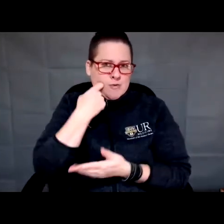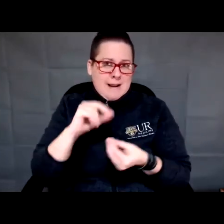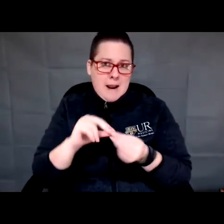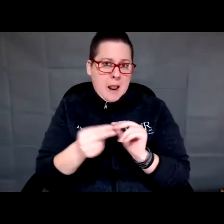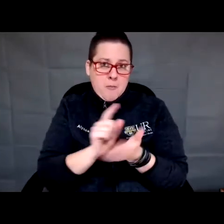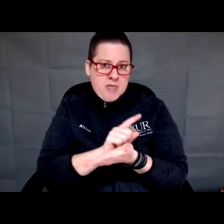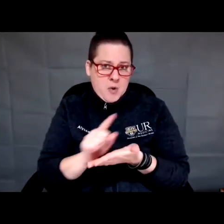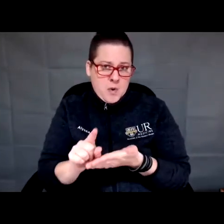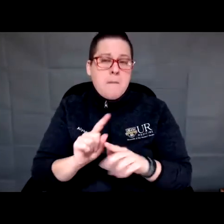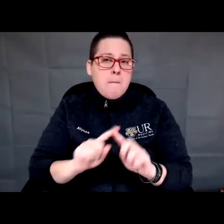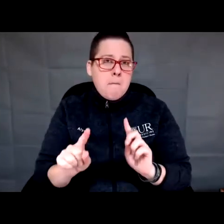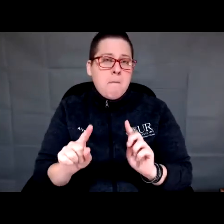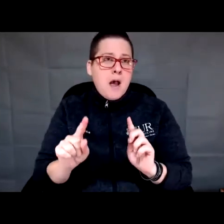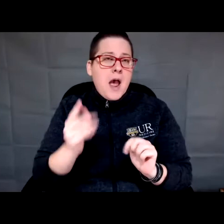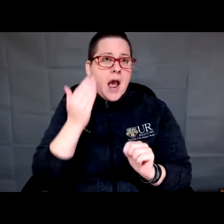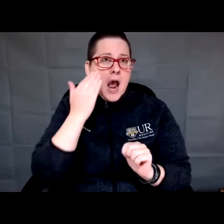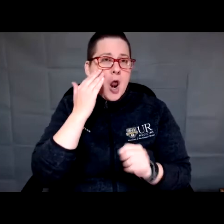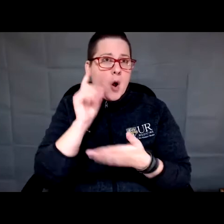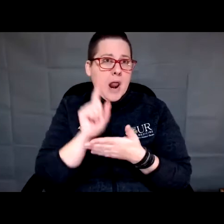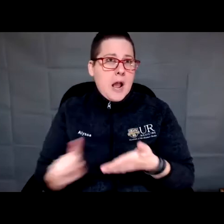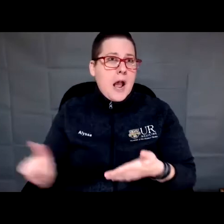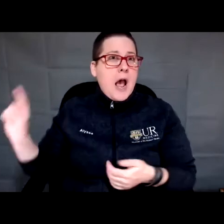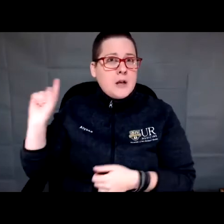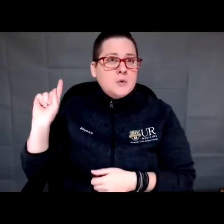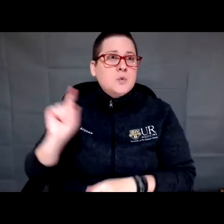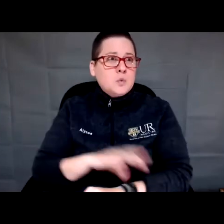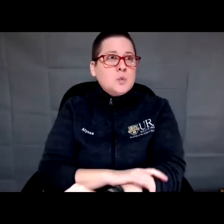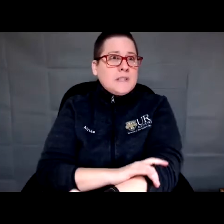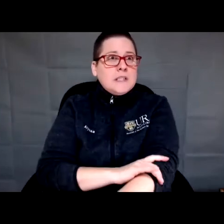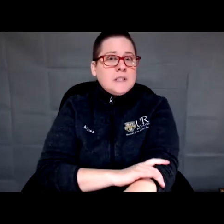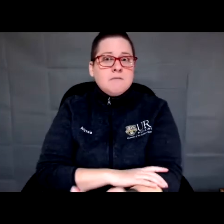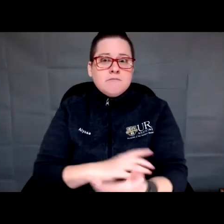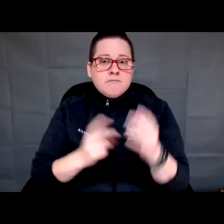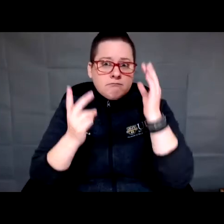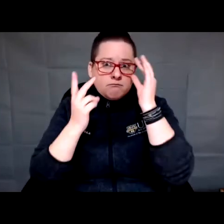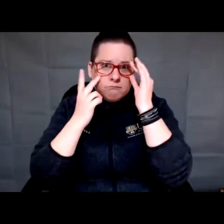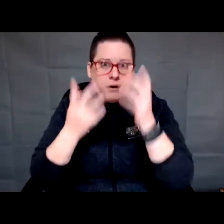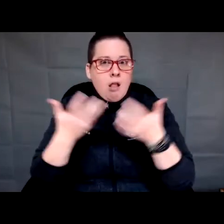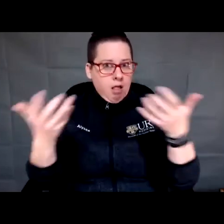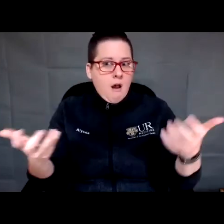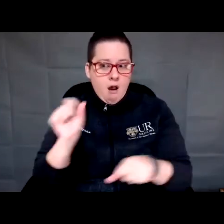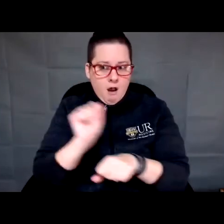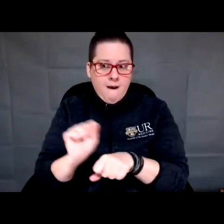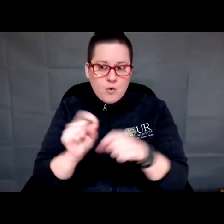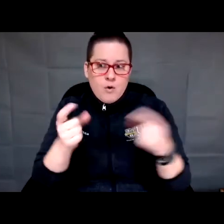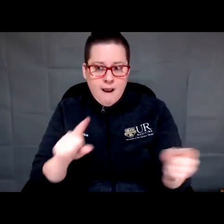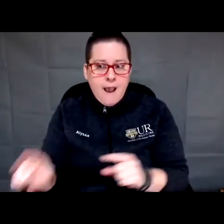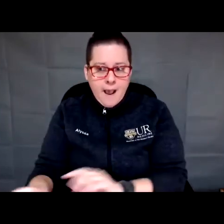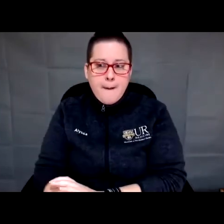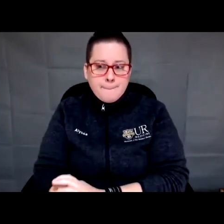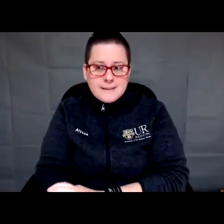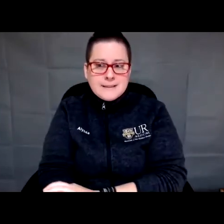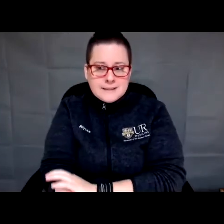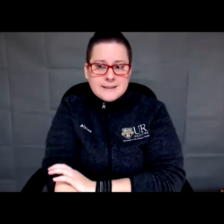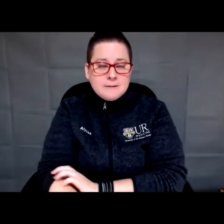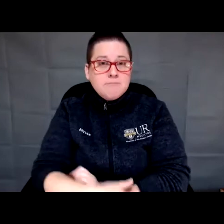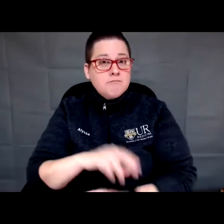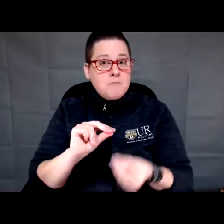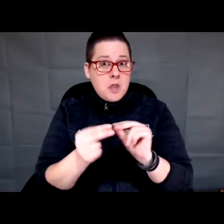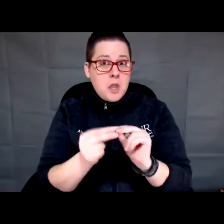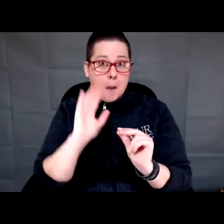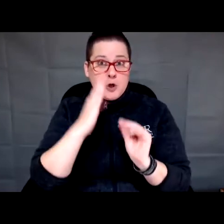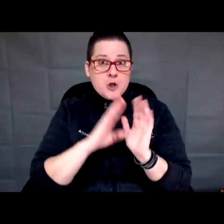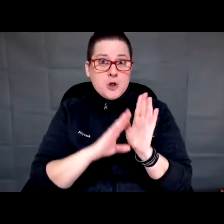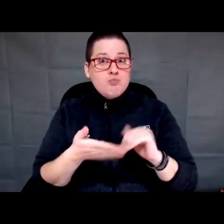week, but I understand that there was quite a bit of activity last week. And so our numbers are improving